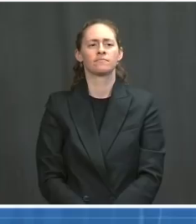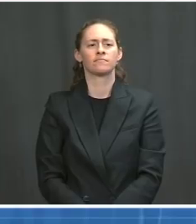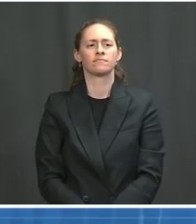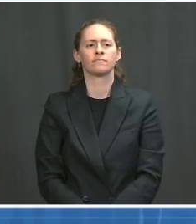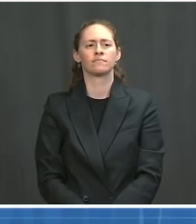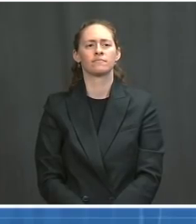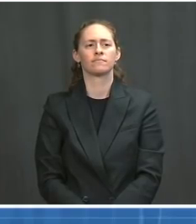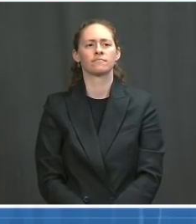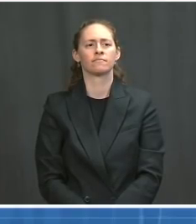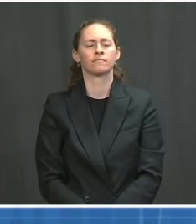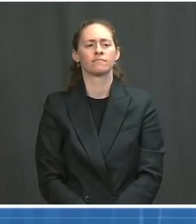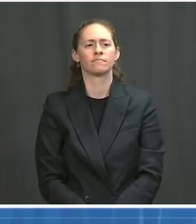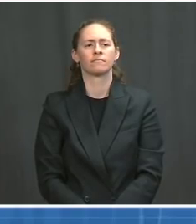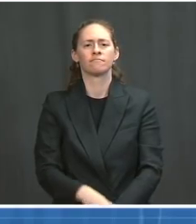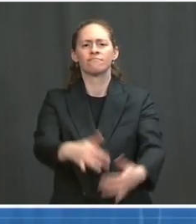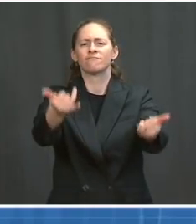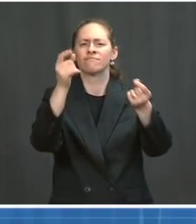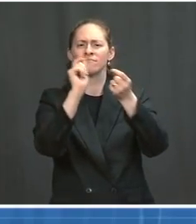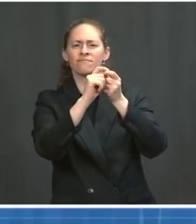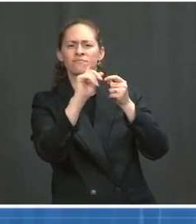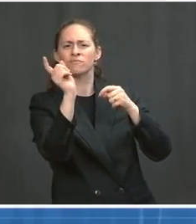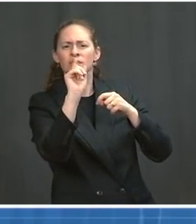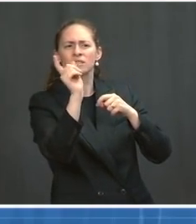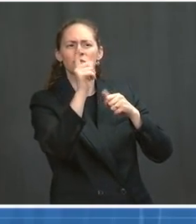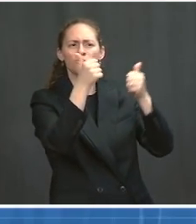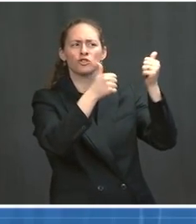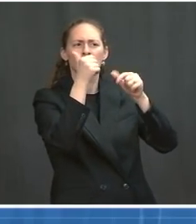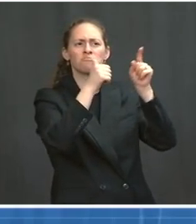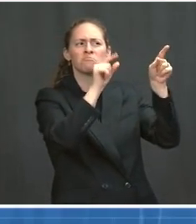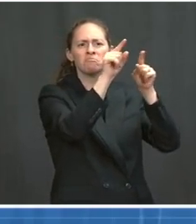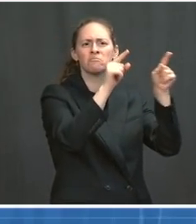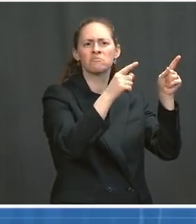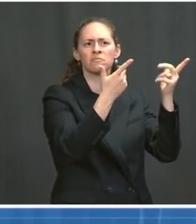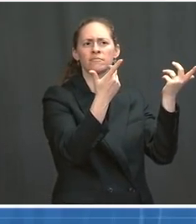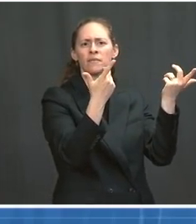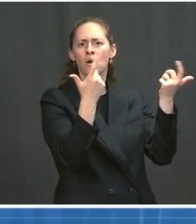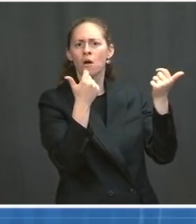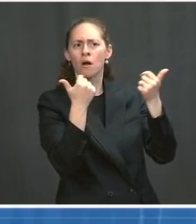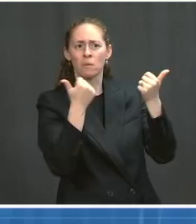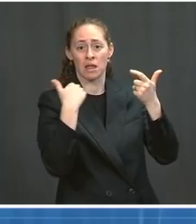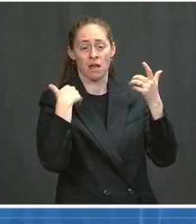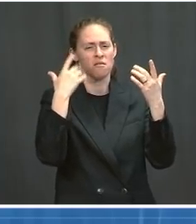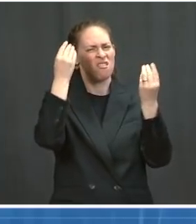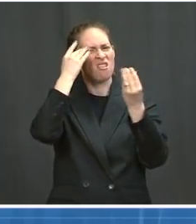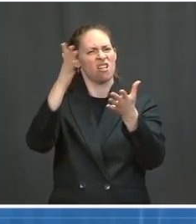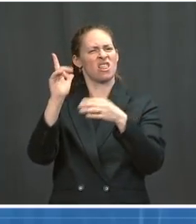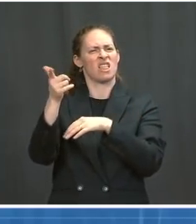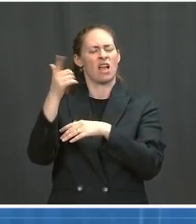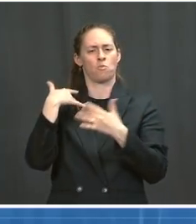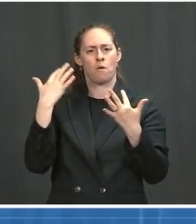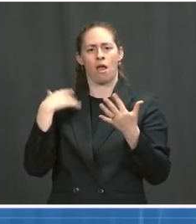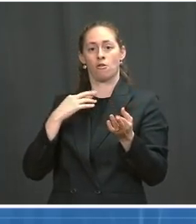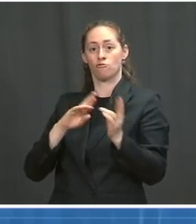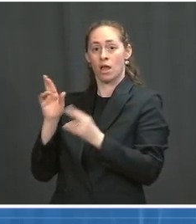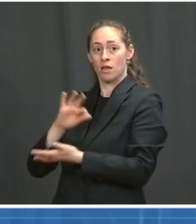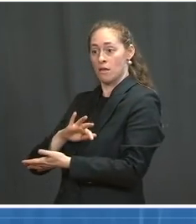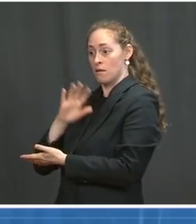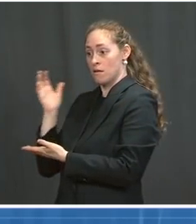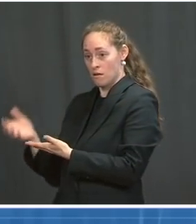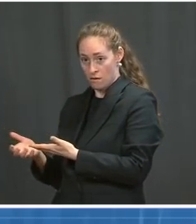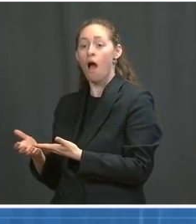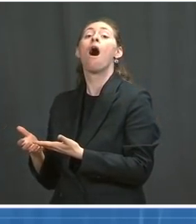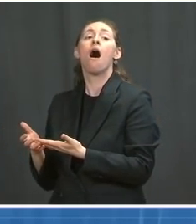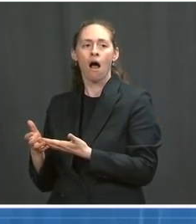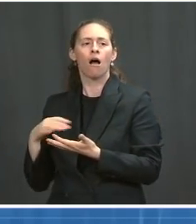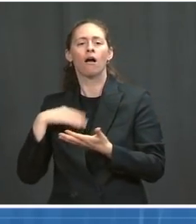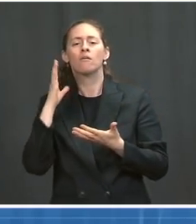will be announced at that point, and also the, you know, the framework for future decisions will also be articulated.